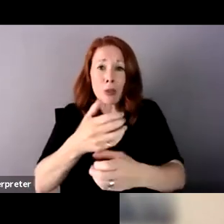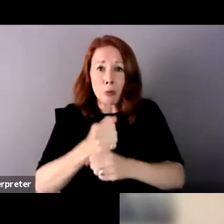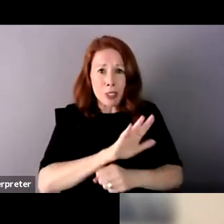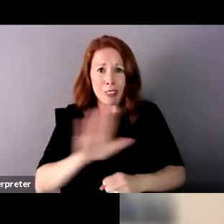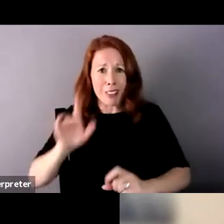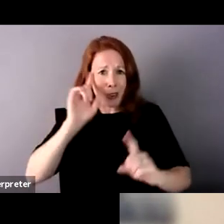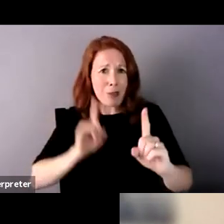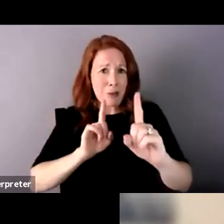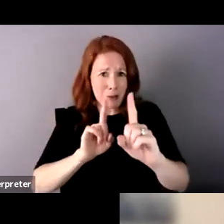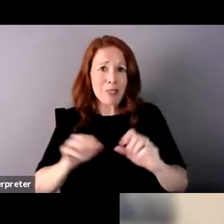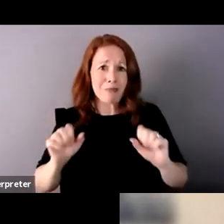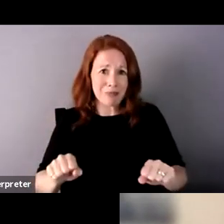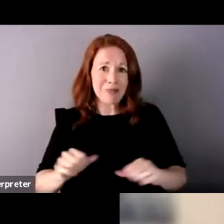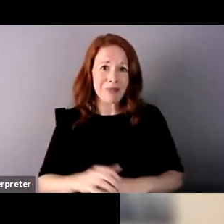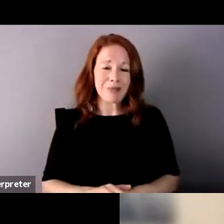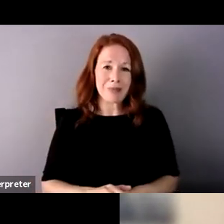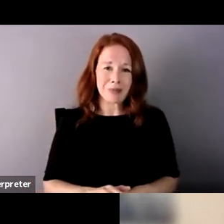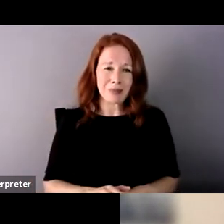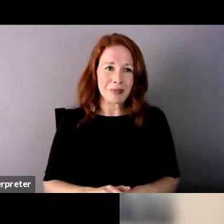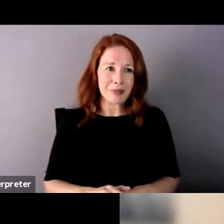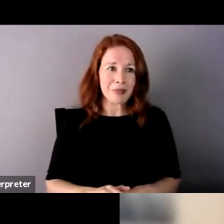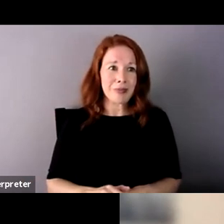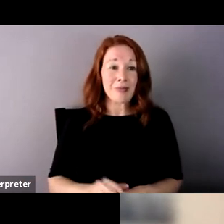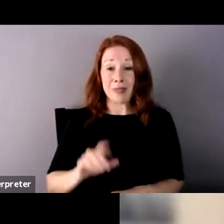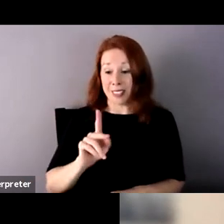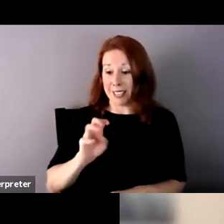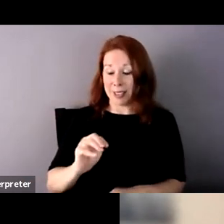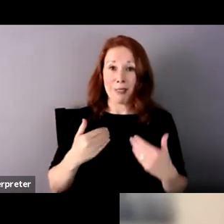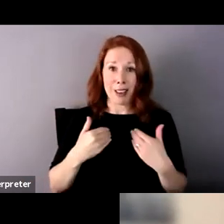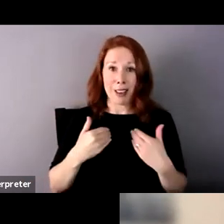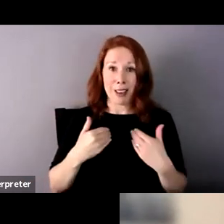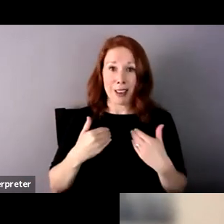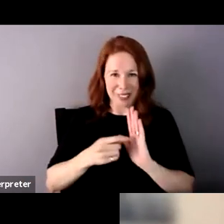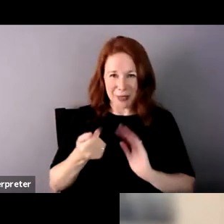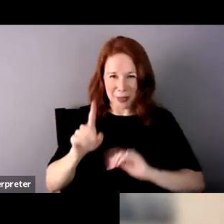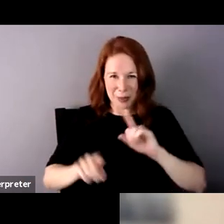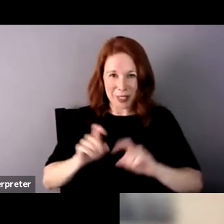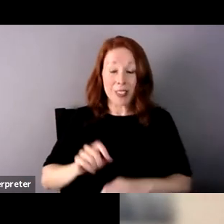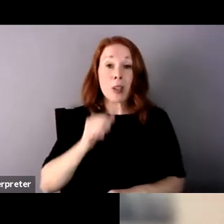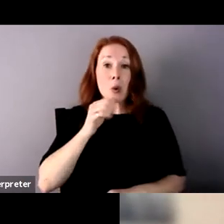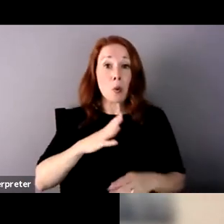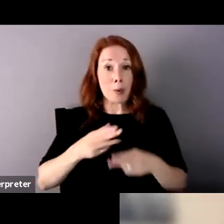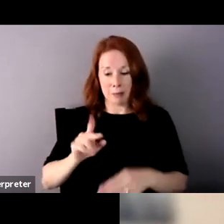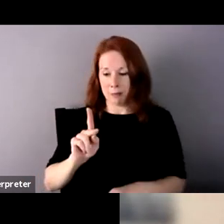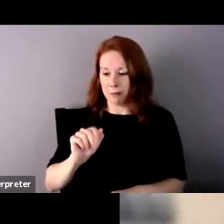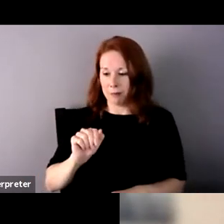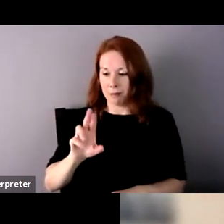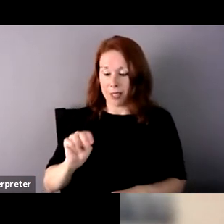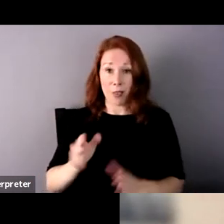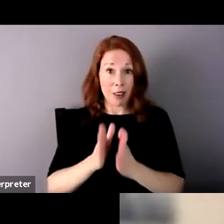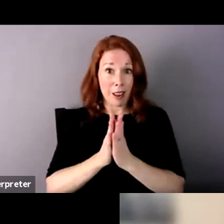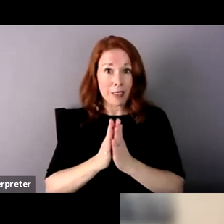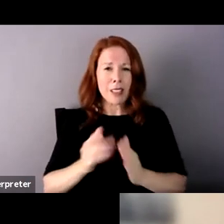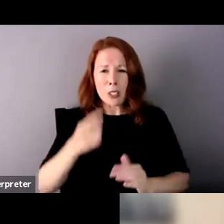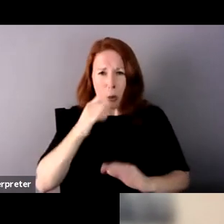you. And I'm looking, there's questions starting to come in now, but Karen is asking in the chat, she says, can someone please